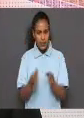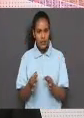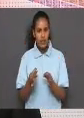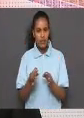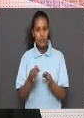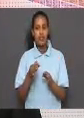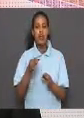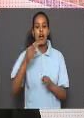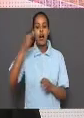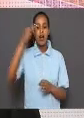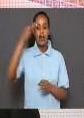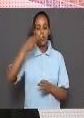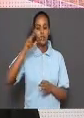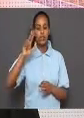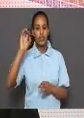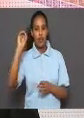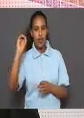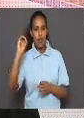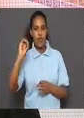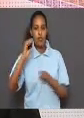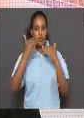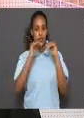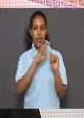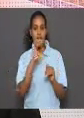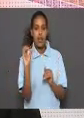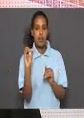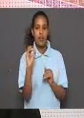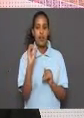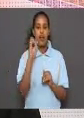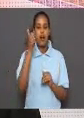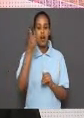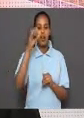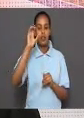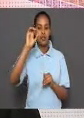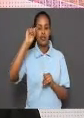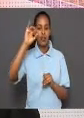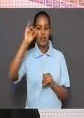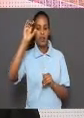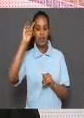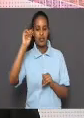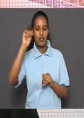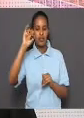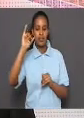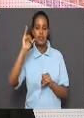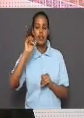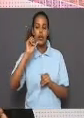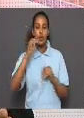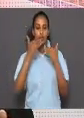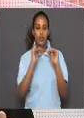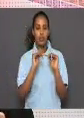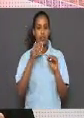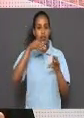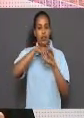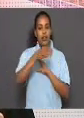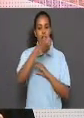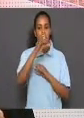Determine the hydronium concentration and acetate concentration in a